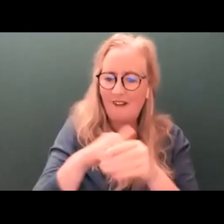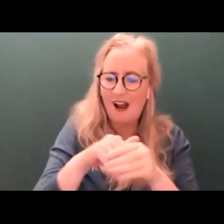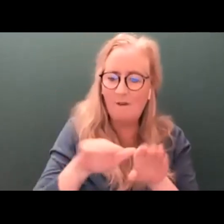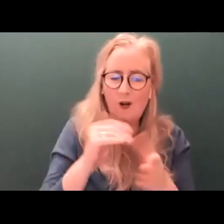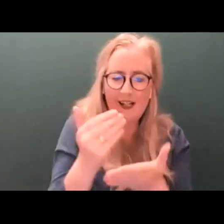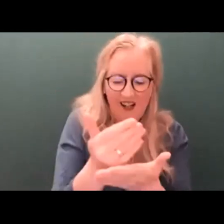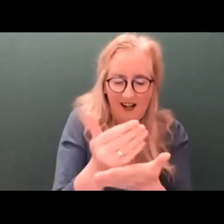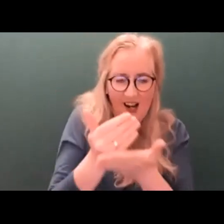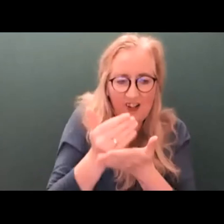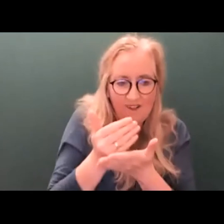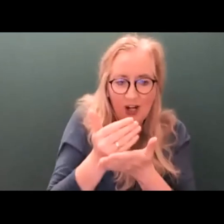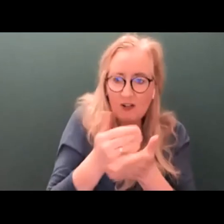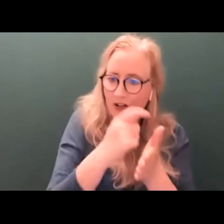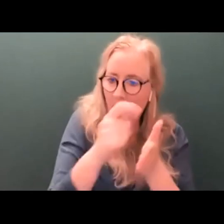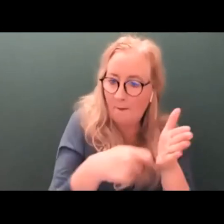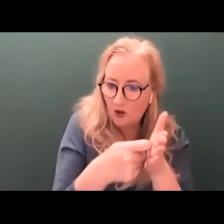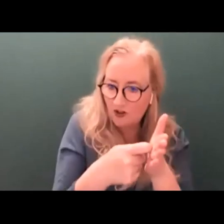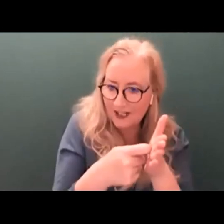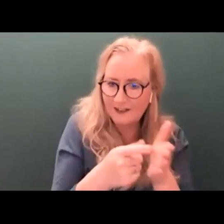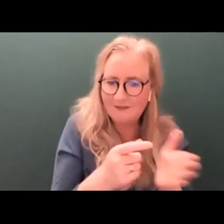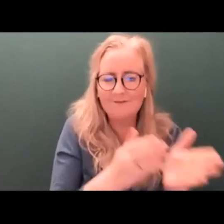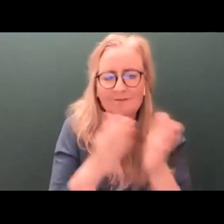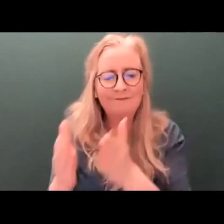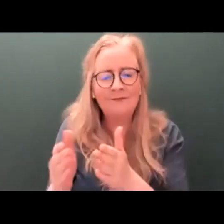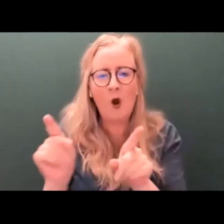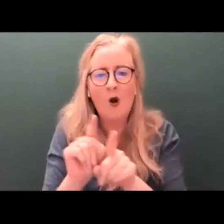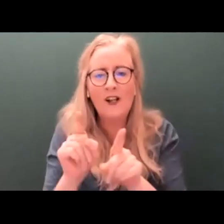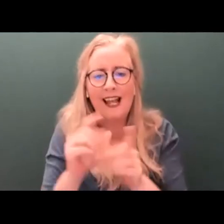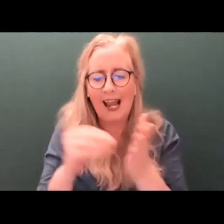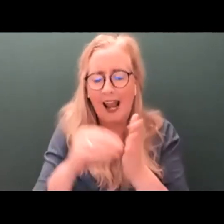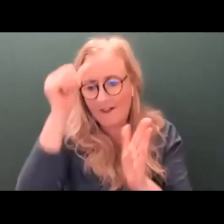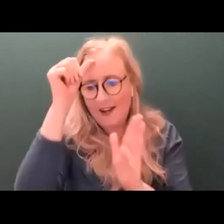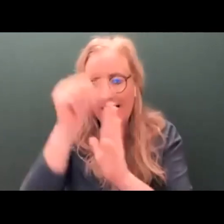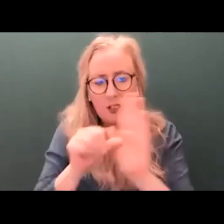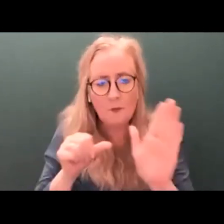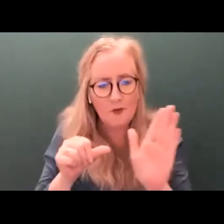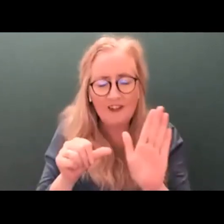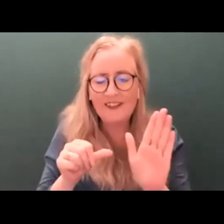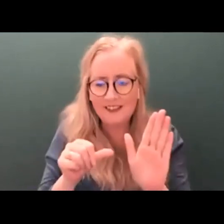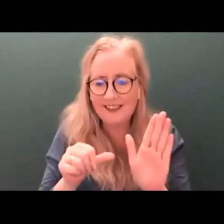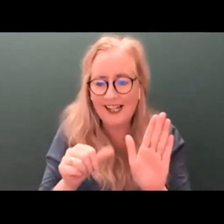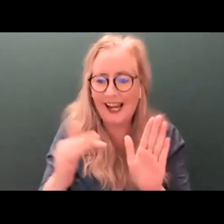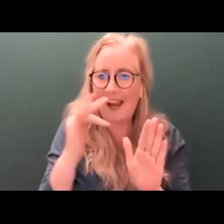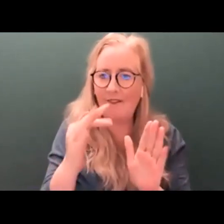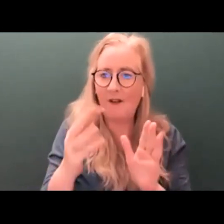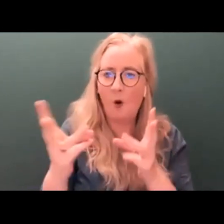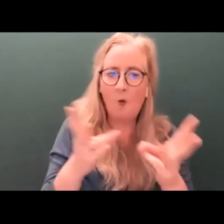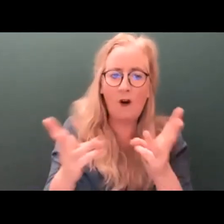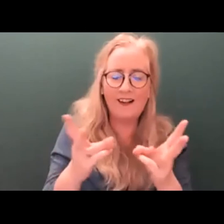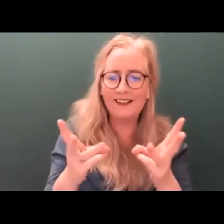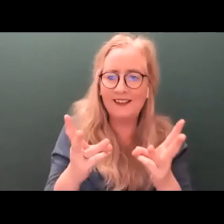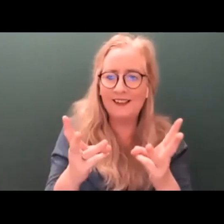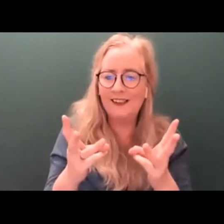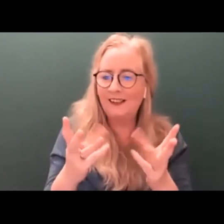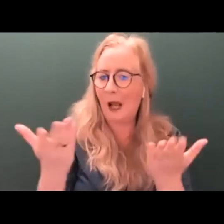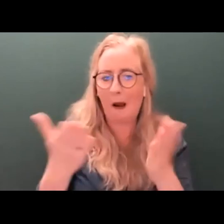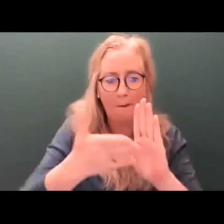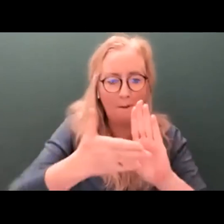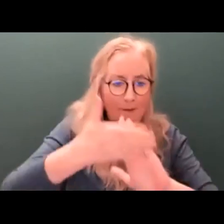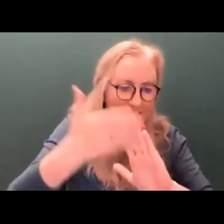projects. And they've also got some experience of hand tools and that if the work is building or